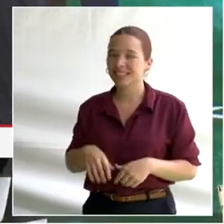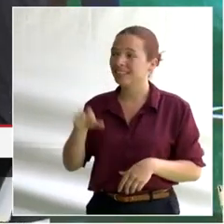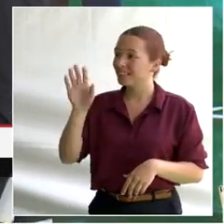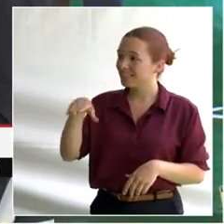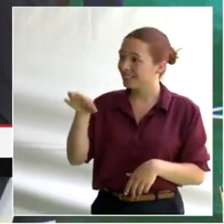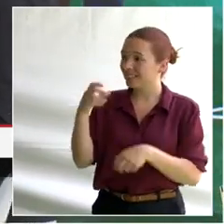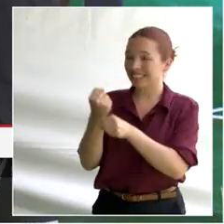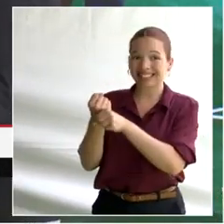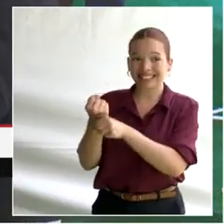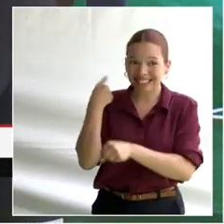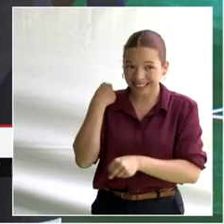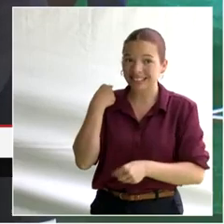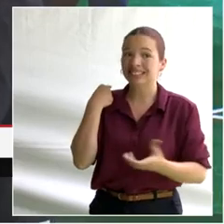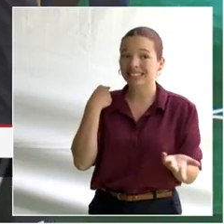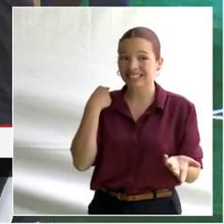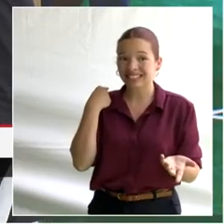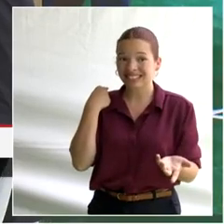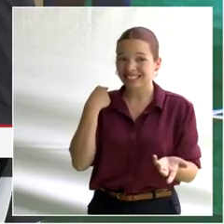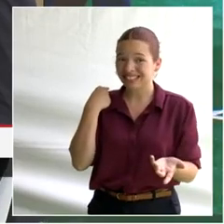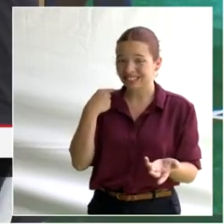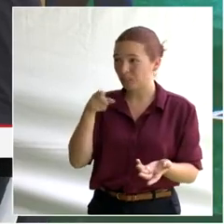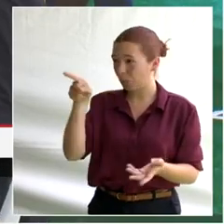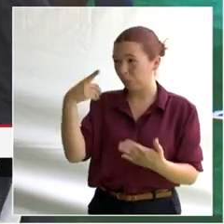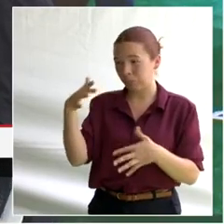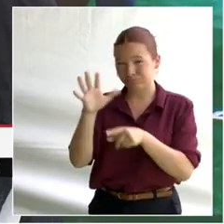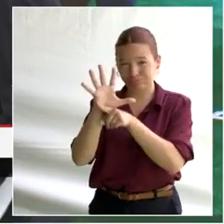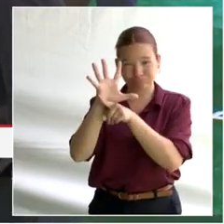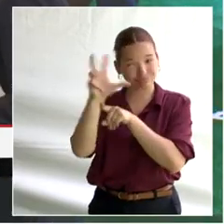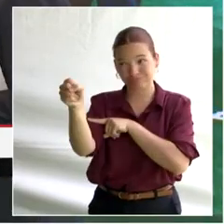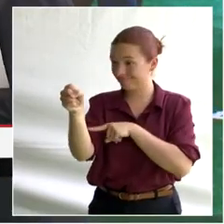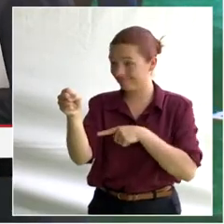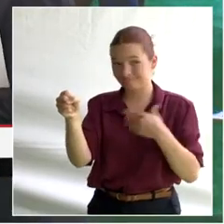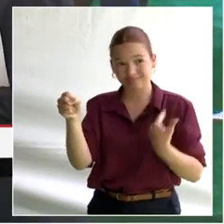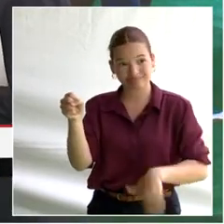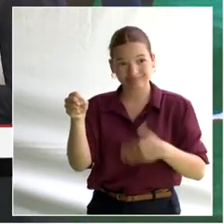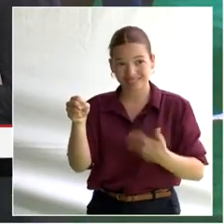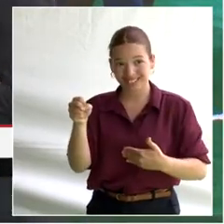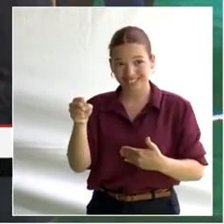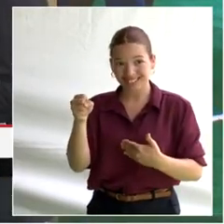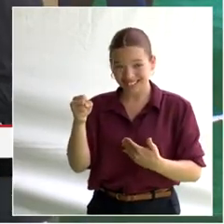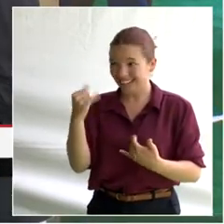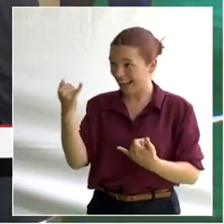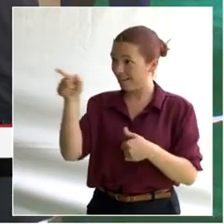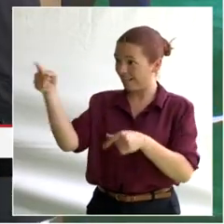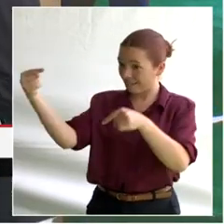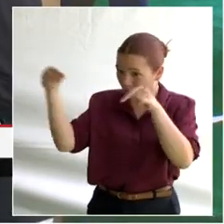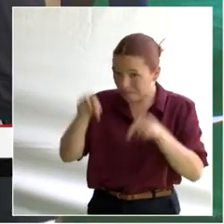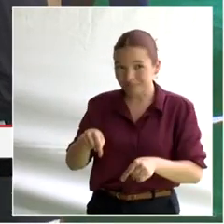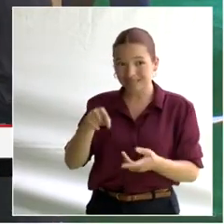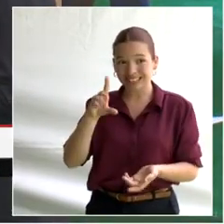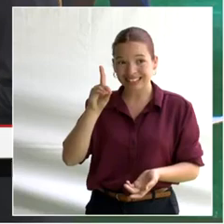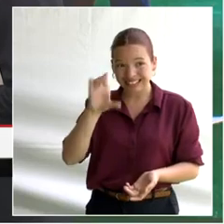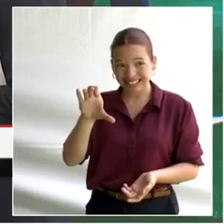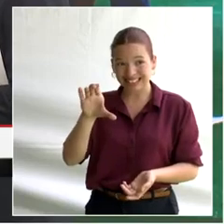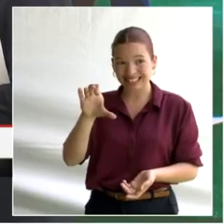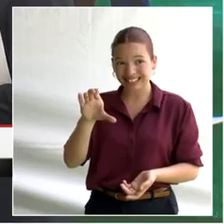in 2022. But how special is it to be back in Washington, D.C.? I'm a little bit freezing, you know, when